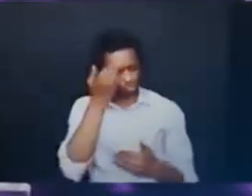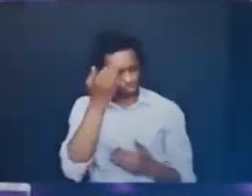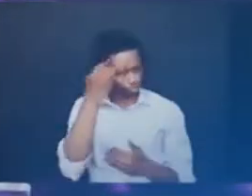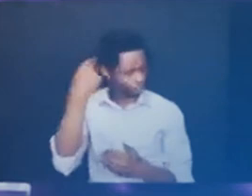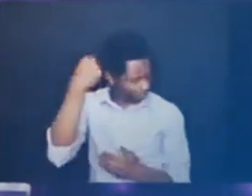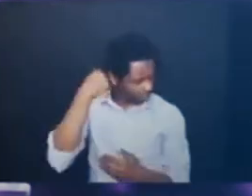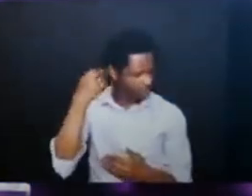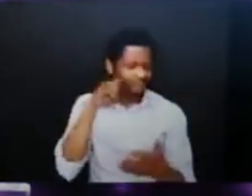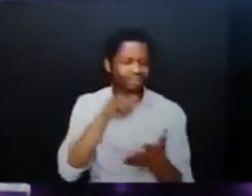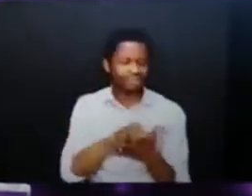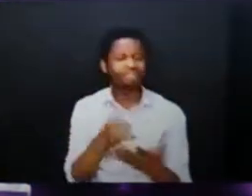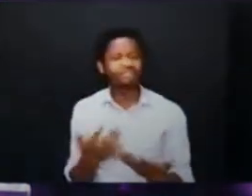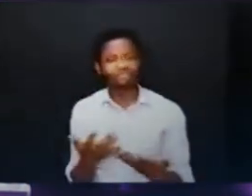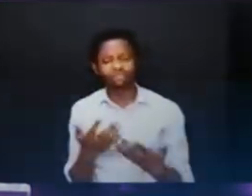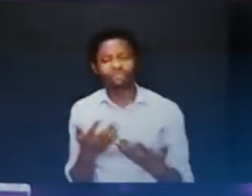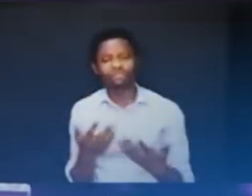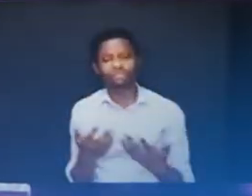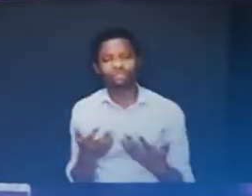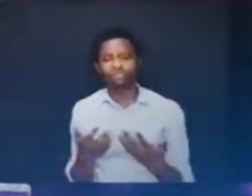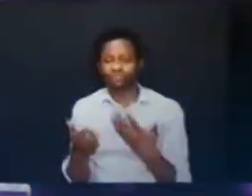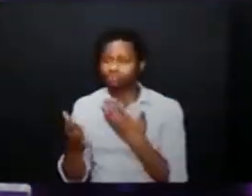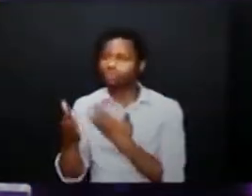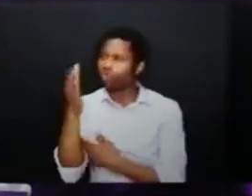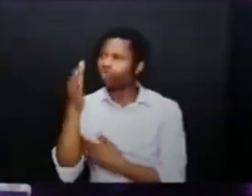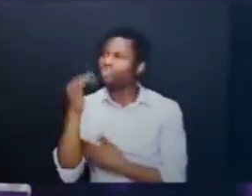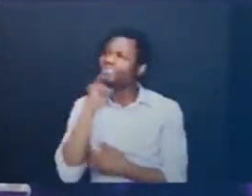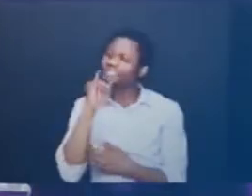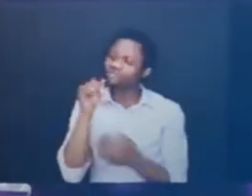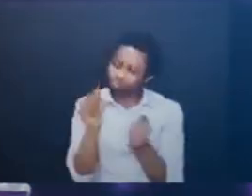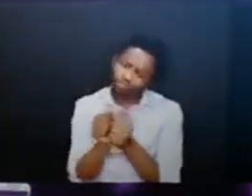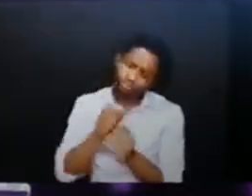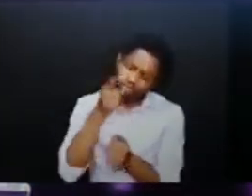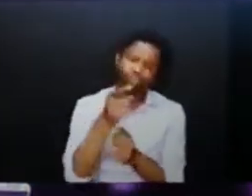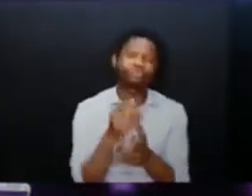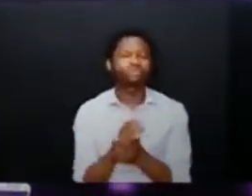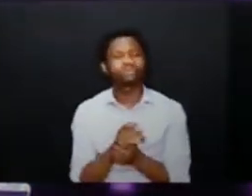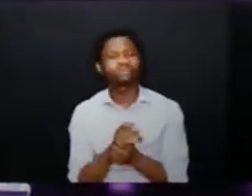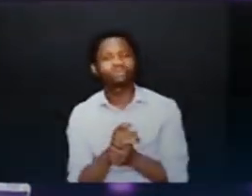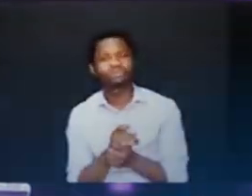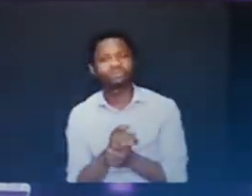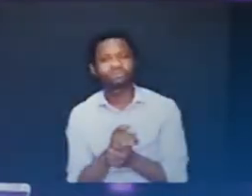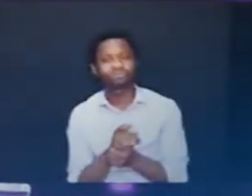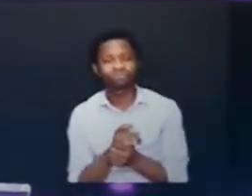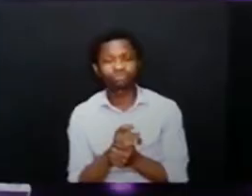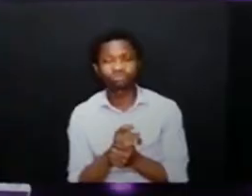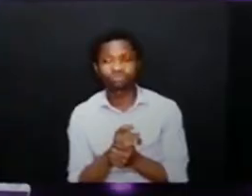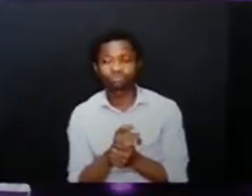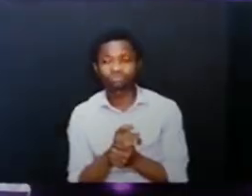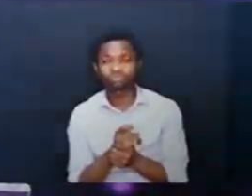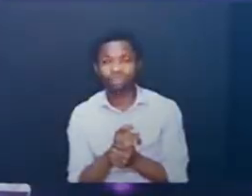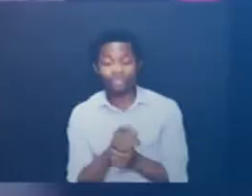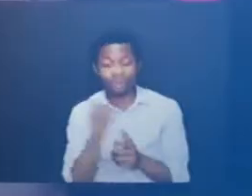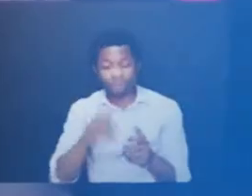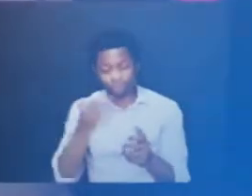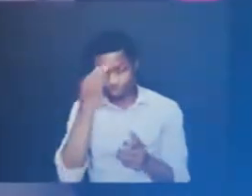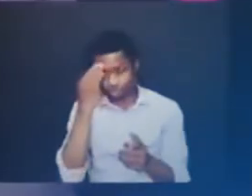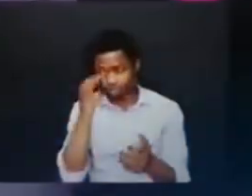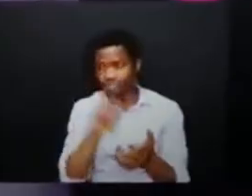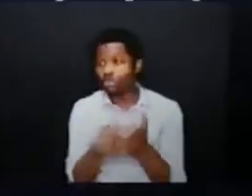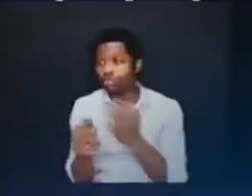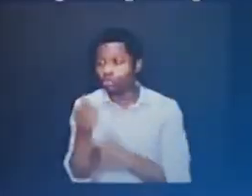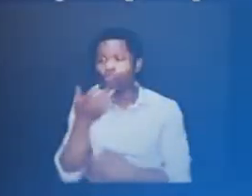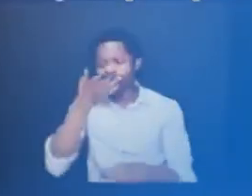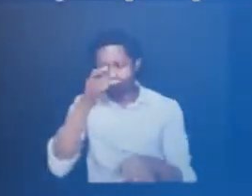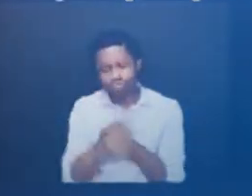Wosa enidaso eni. That he is with you. Onyame okanwo. And that he promises to help you.